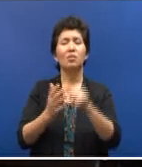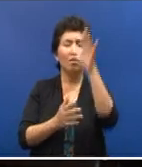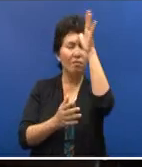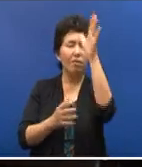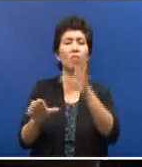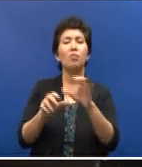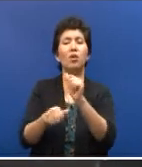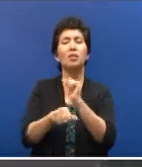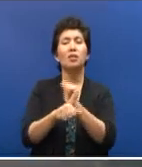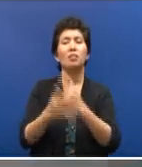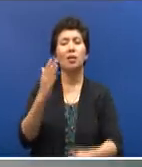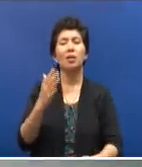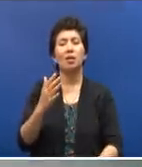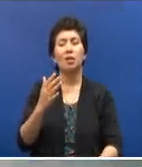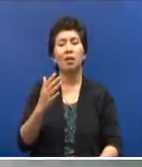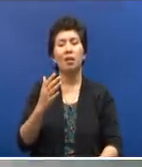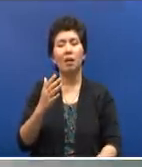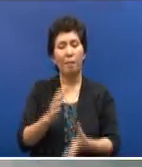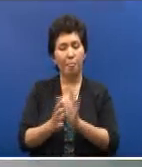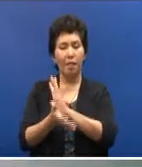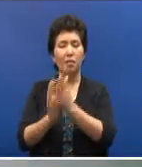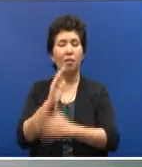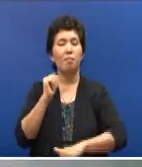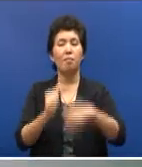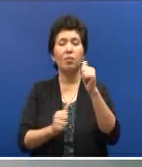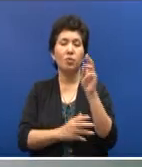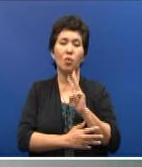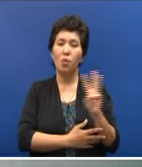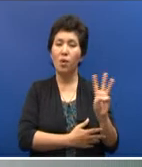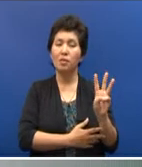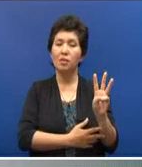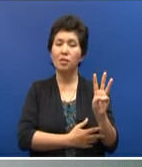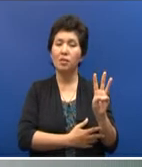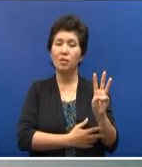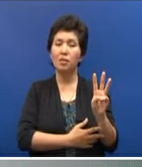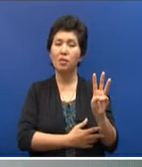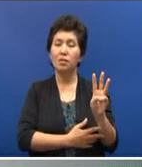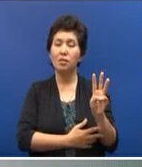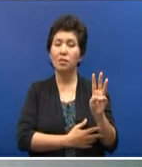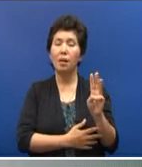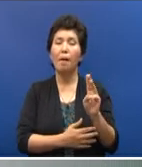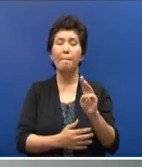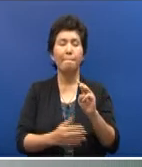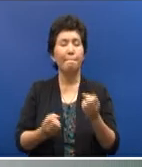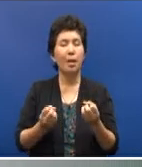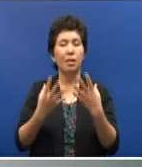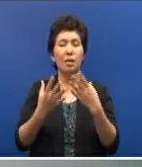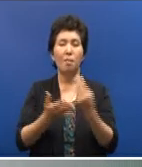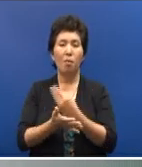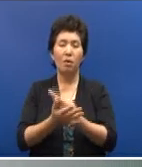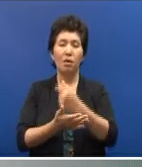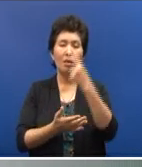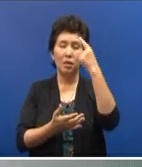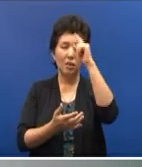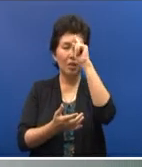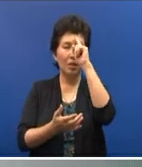Varna? Okay. Although most Westerners and many modern Hindus do not